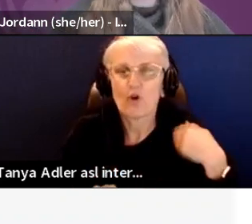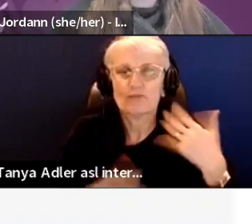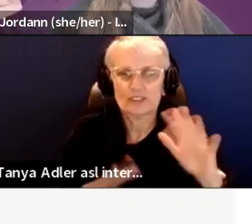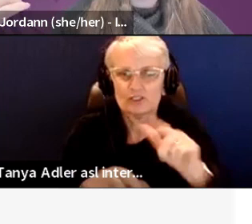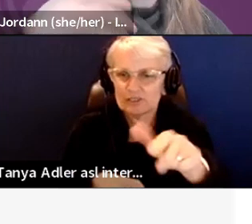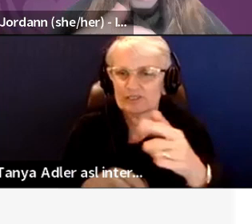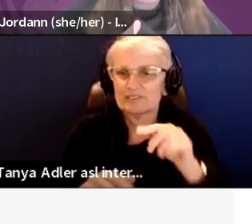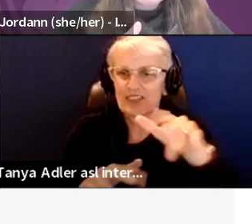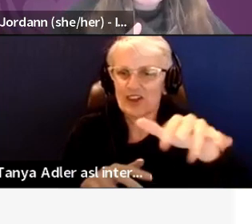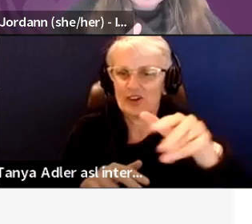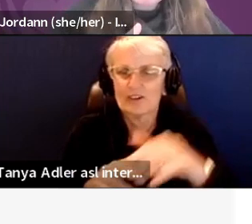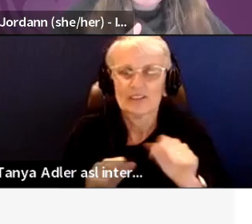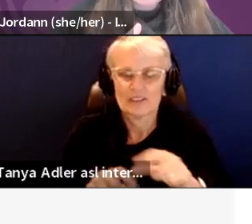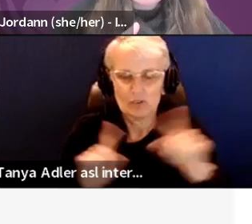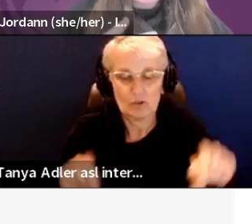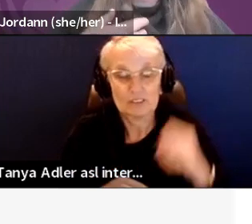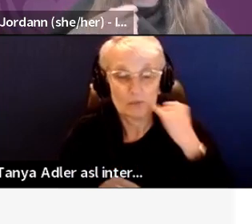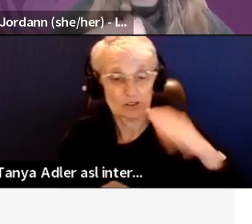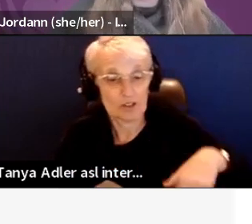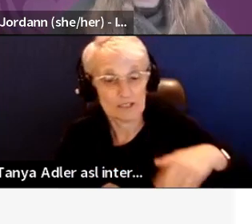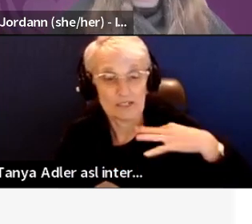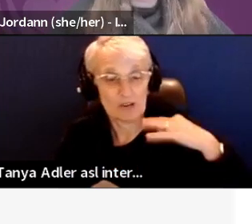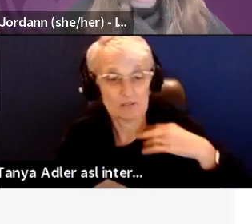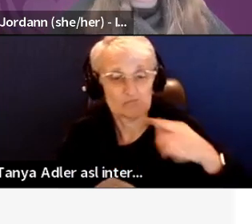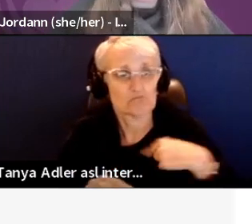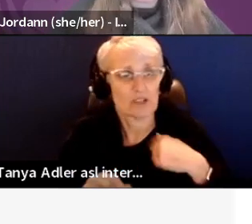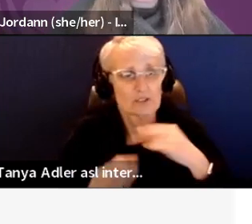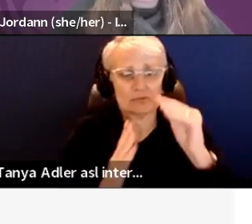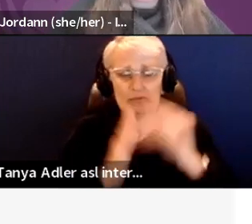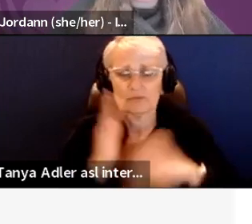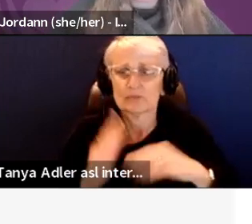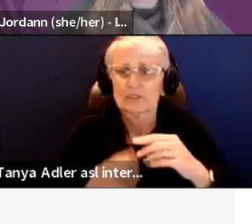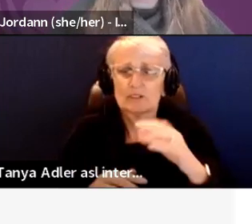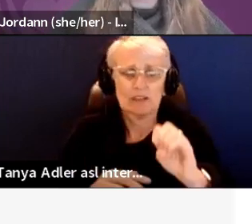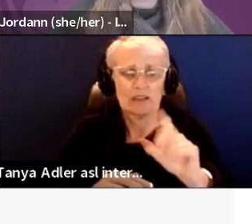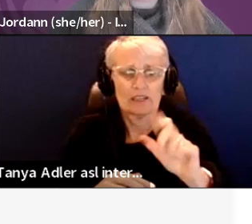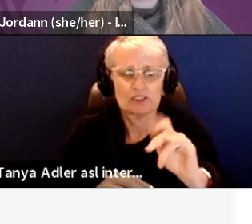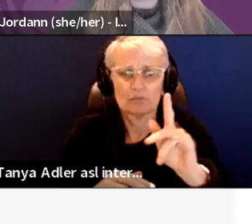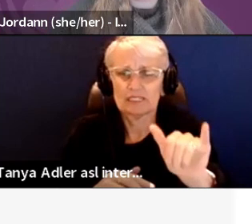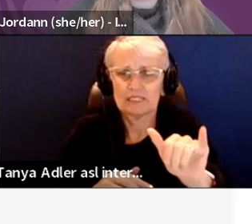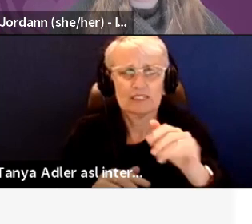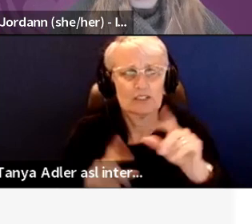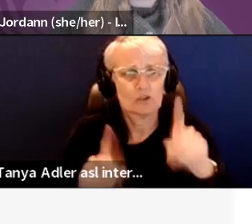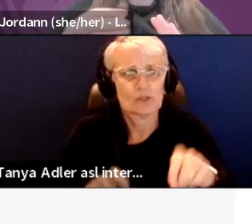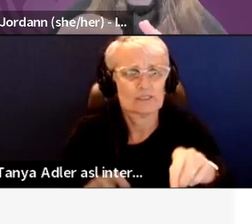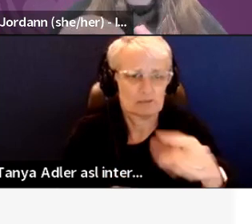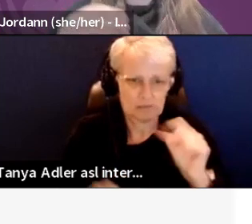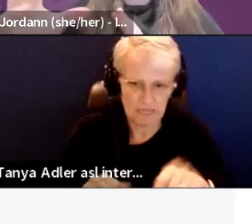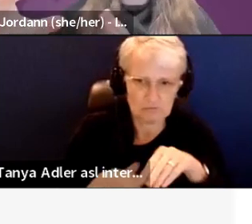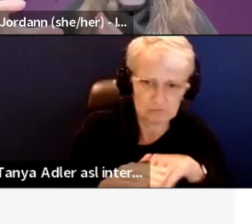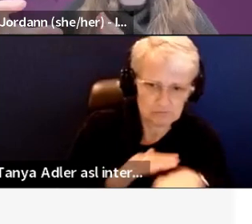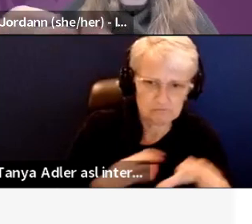form. If you haven't applied before, you'll have to complete a short eligibility quiz. And this is just kind of a